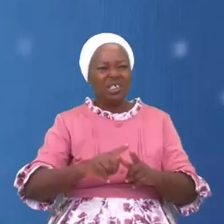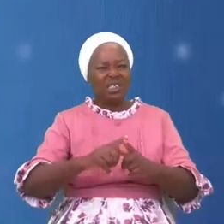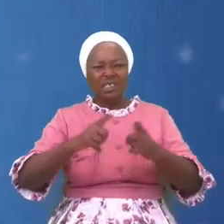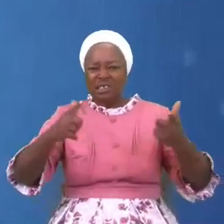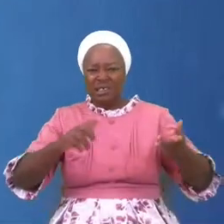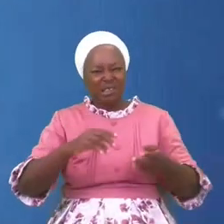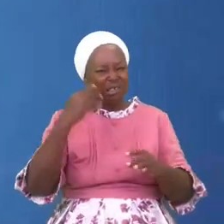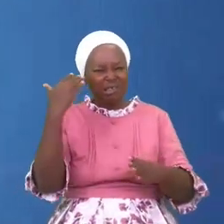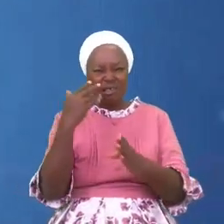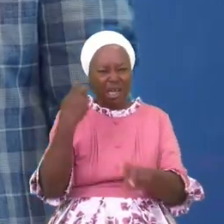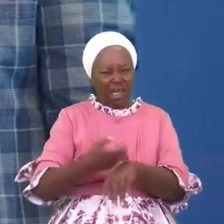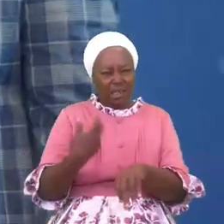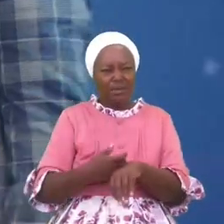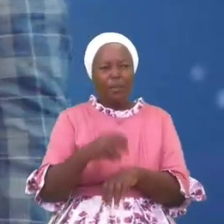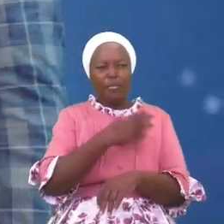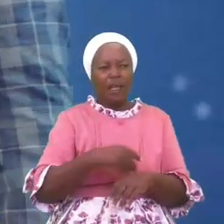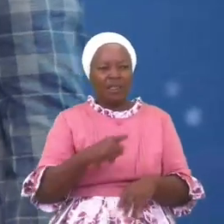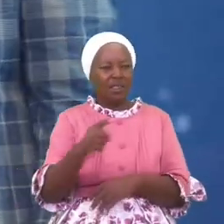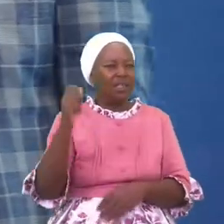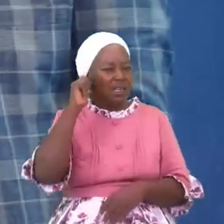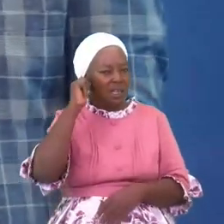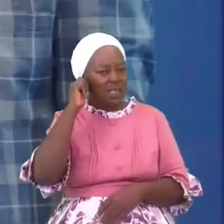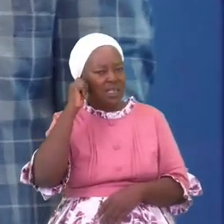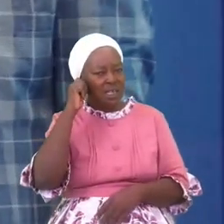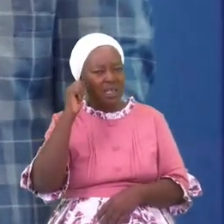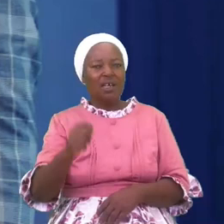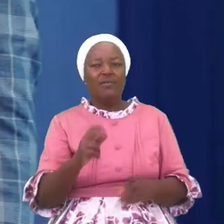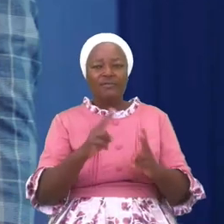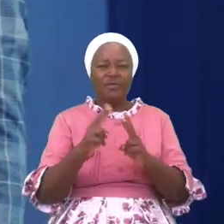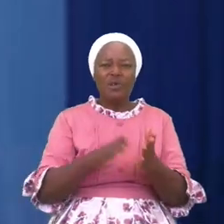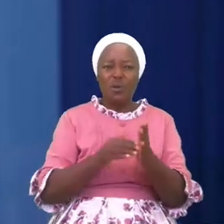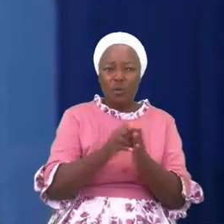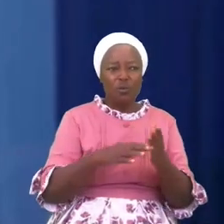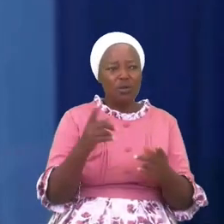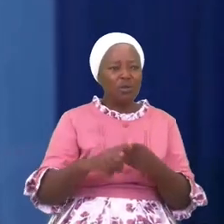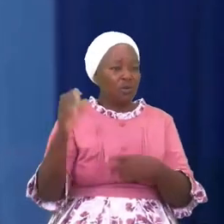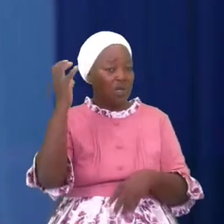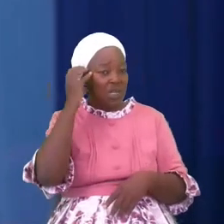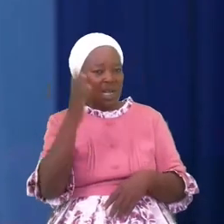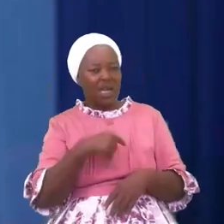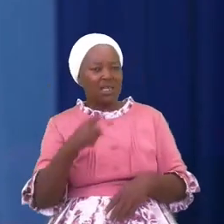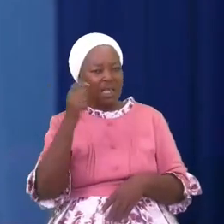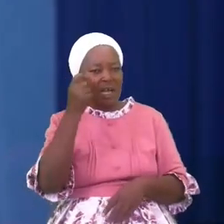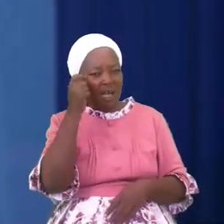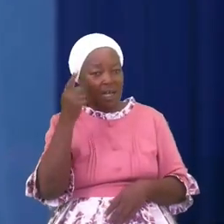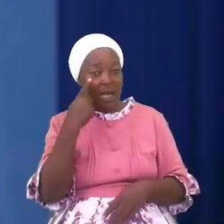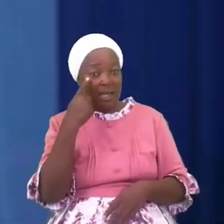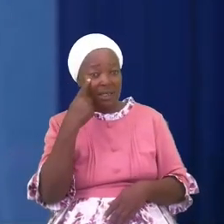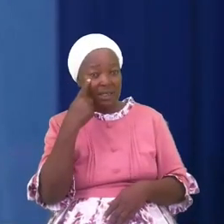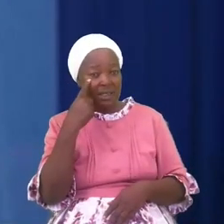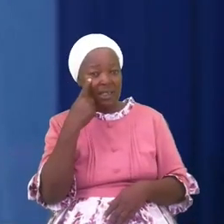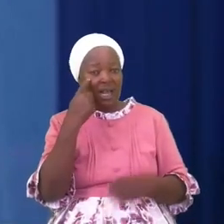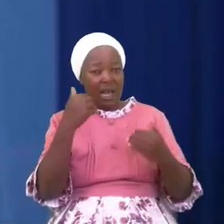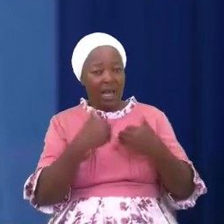of hearing, and their eyes, look at this, have they closed. God didn't close